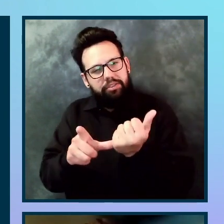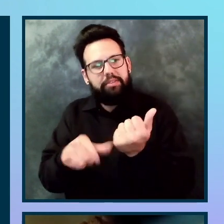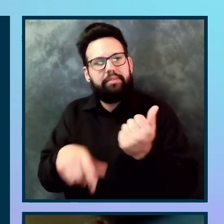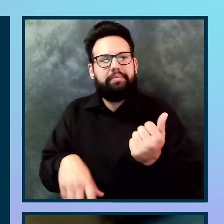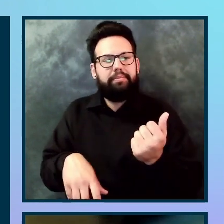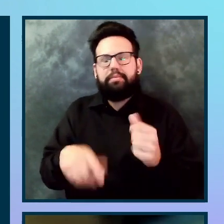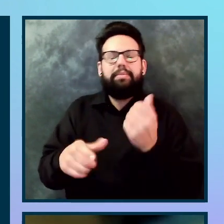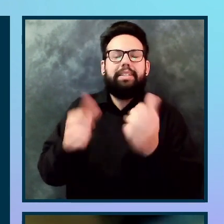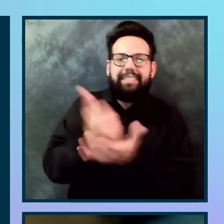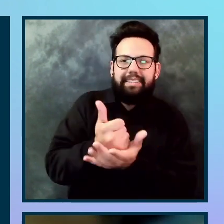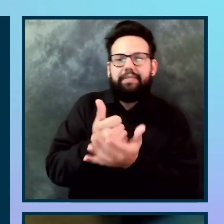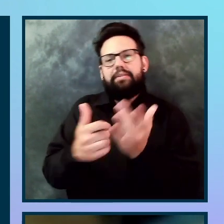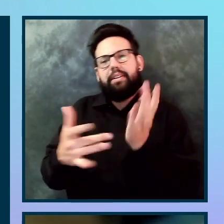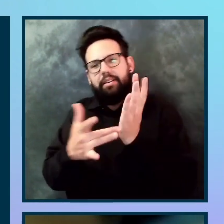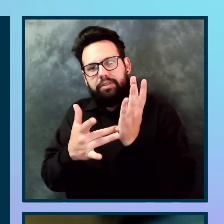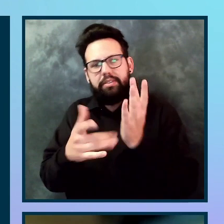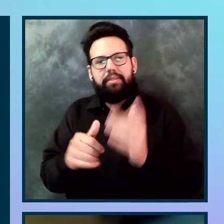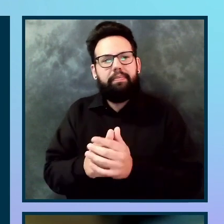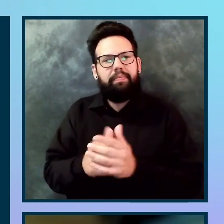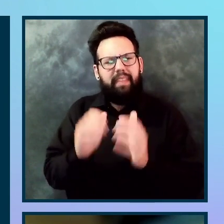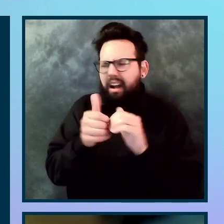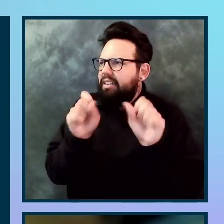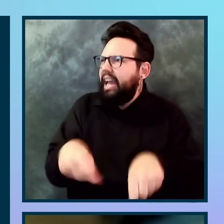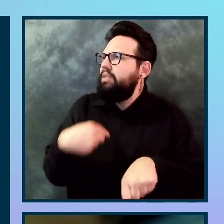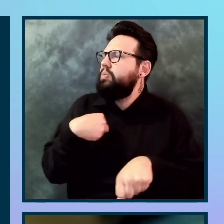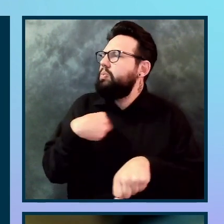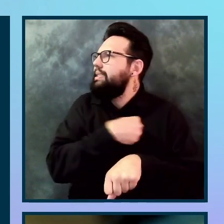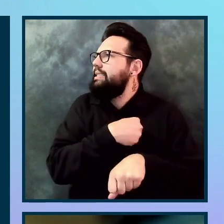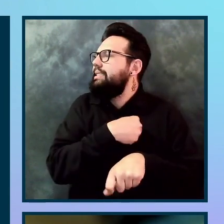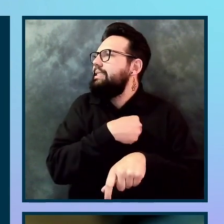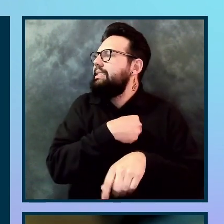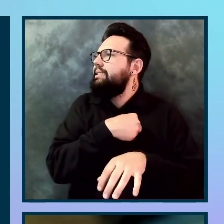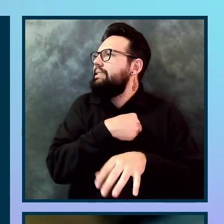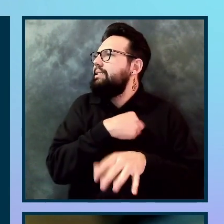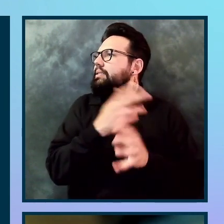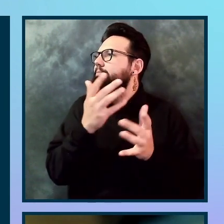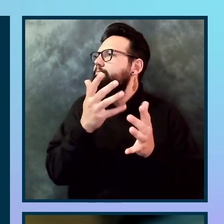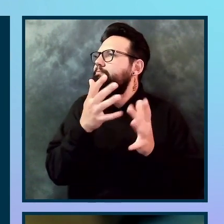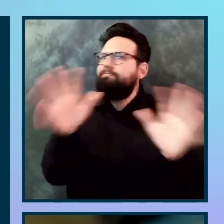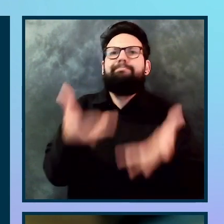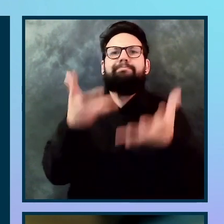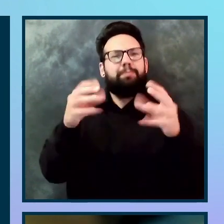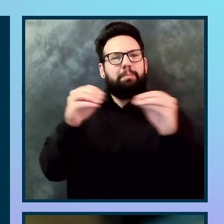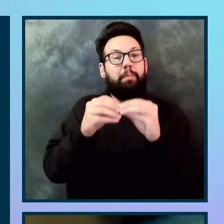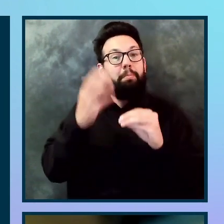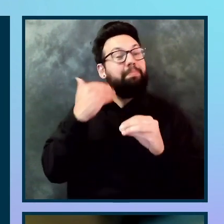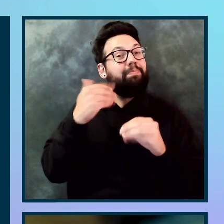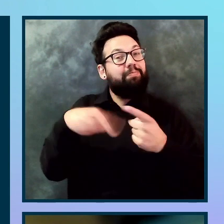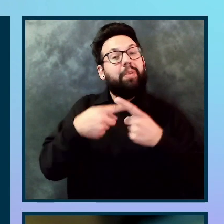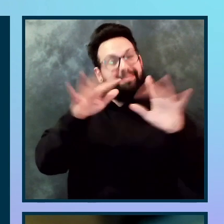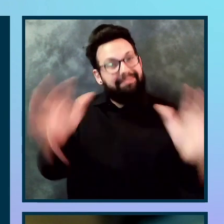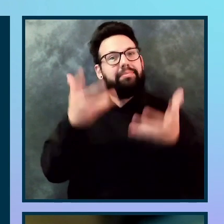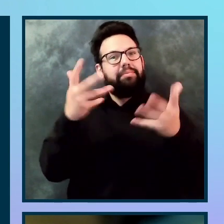do things that we haven't even thought of yet? Because this new technology is going to allow us to do many more things than a flat